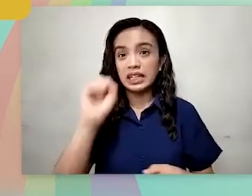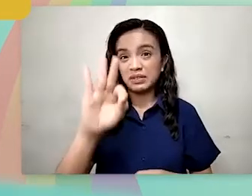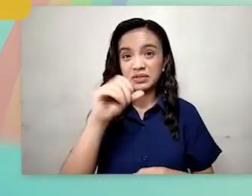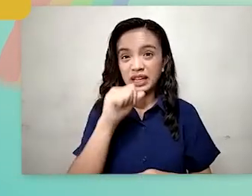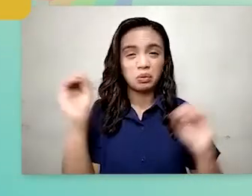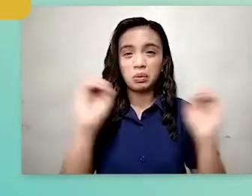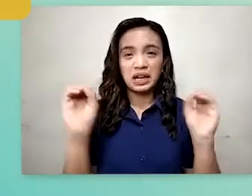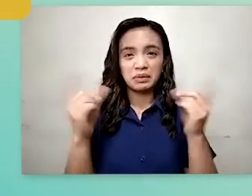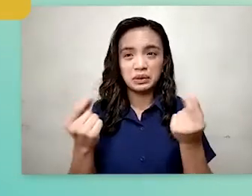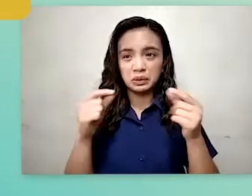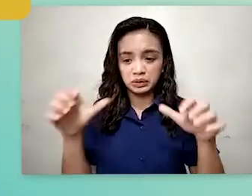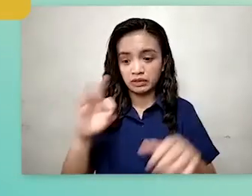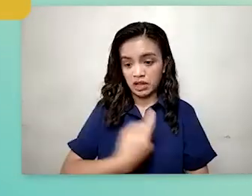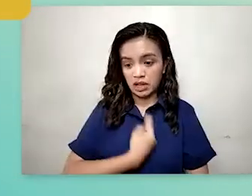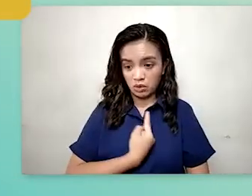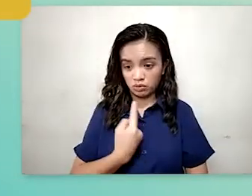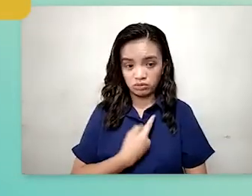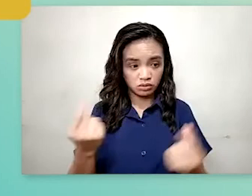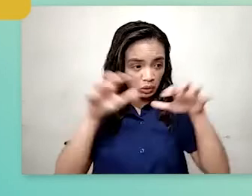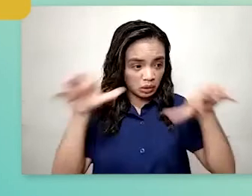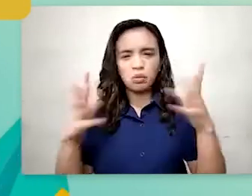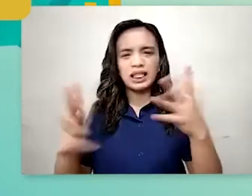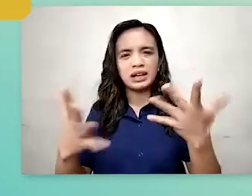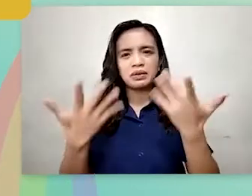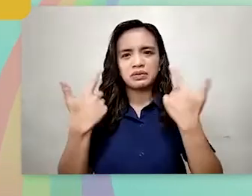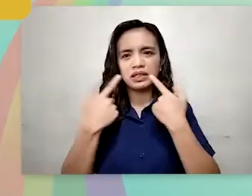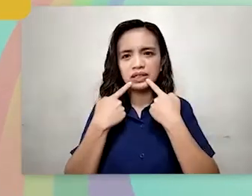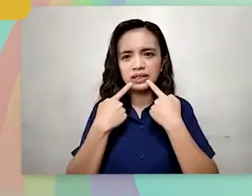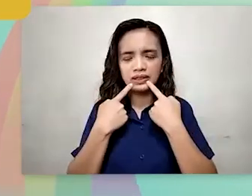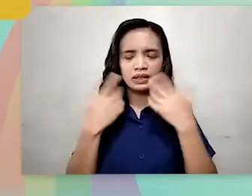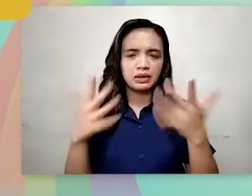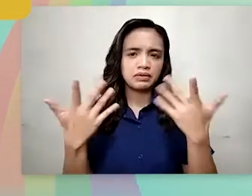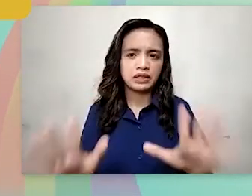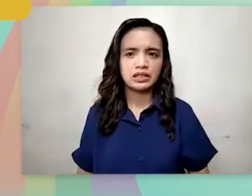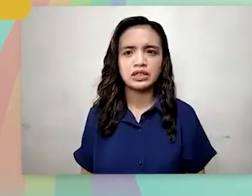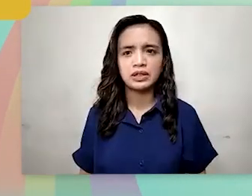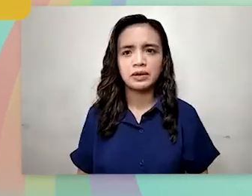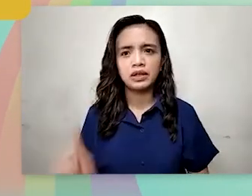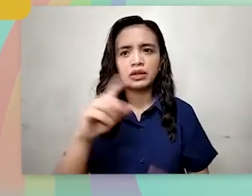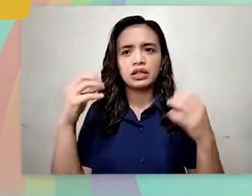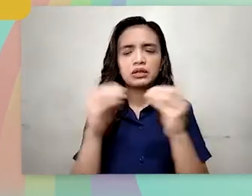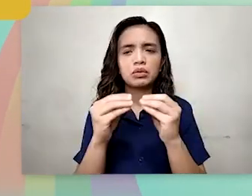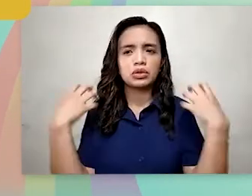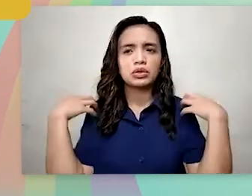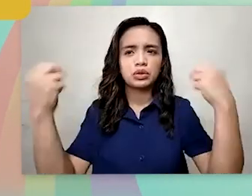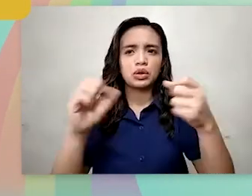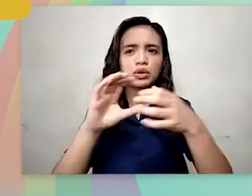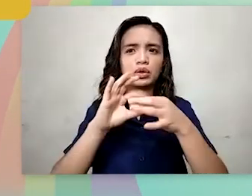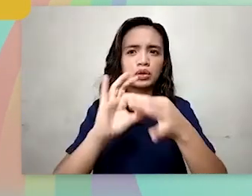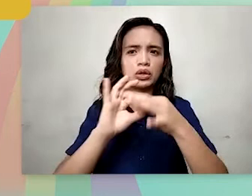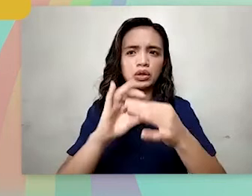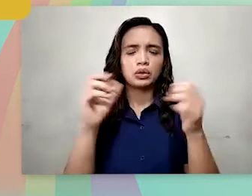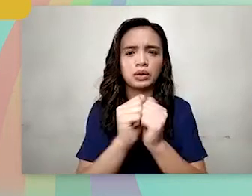could have not done anything at all by ourselves alone. So I think that whatever we have is a result of